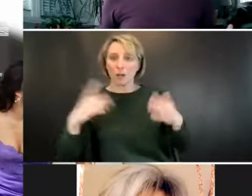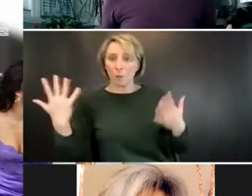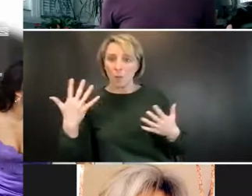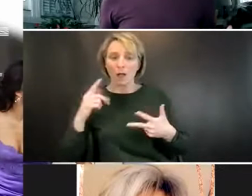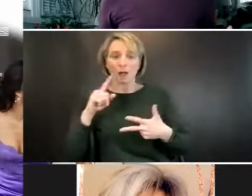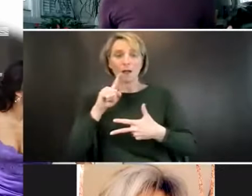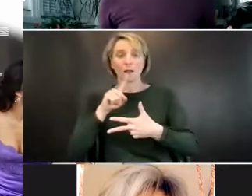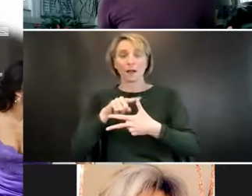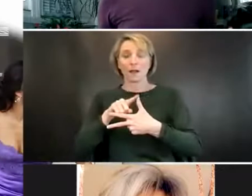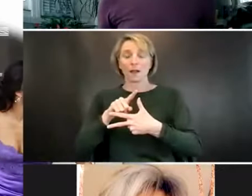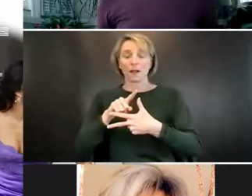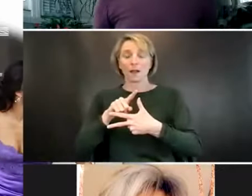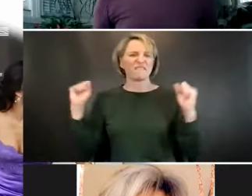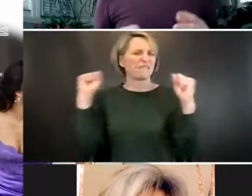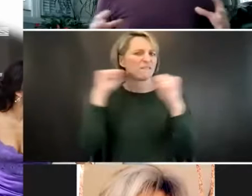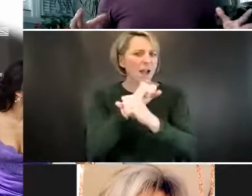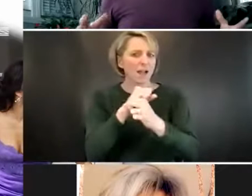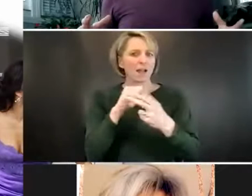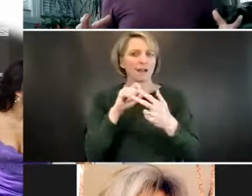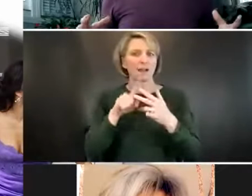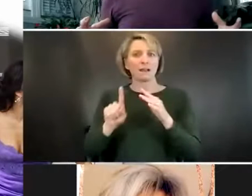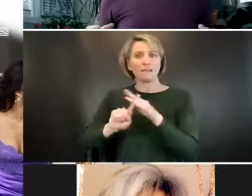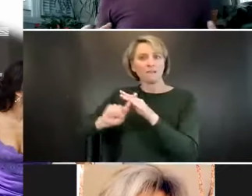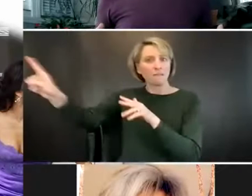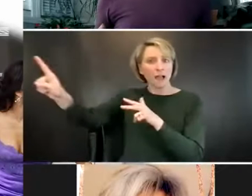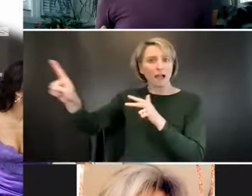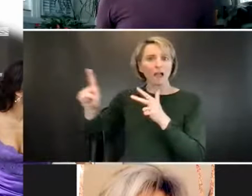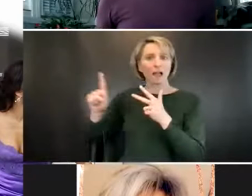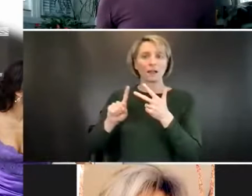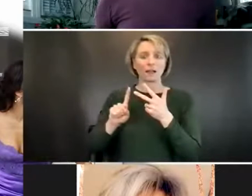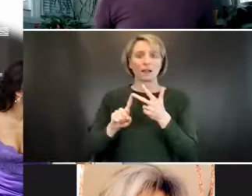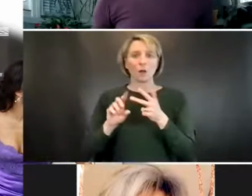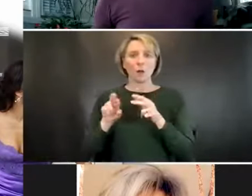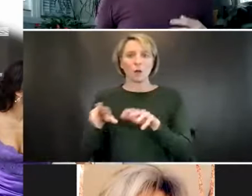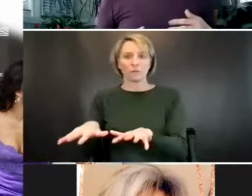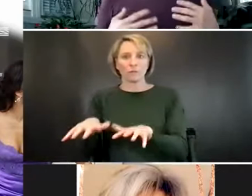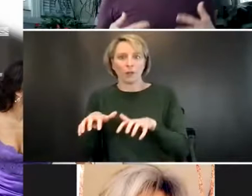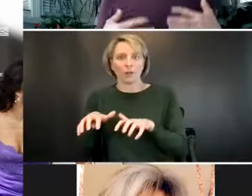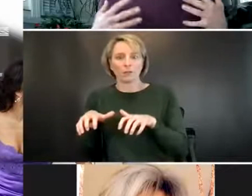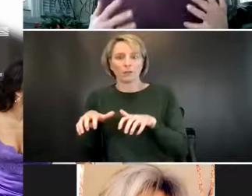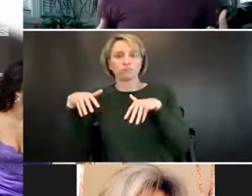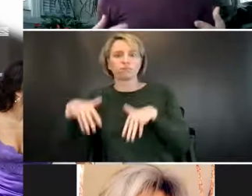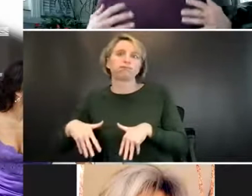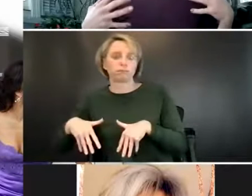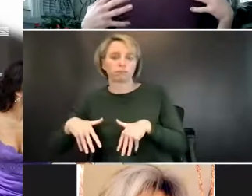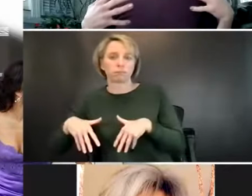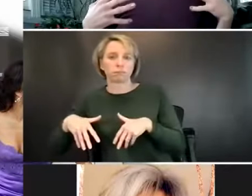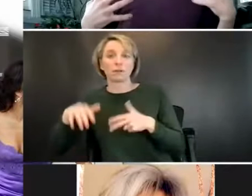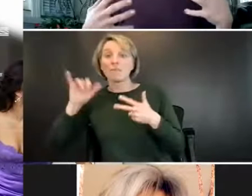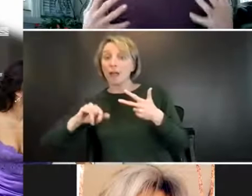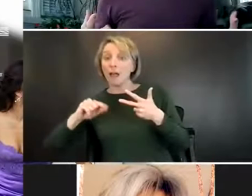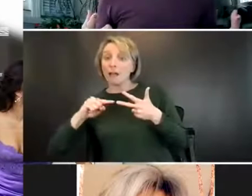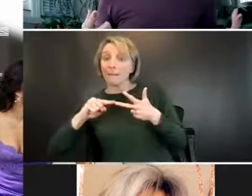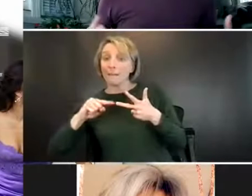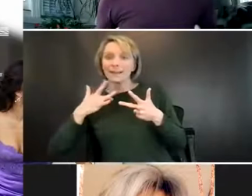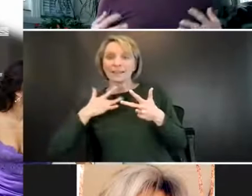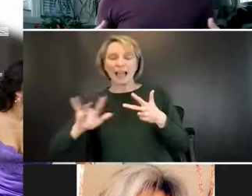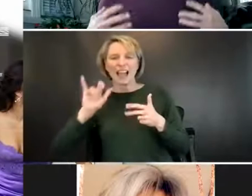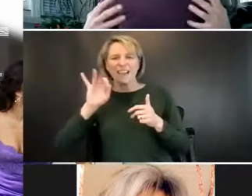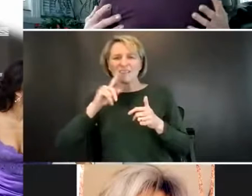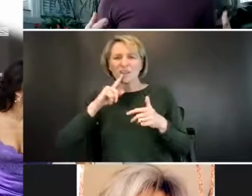freeze response. The freeze response is reserved for when we are feeling the most